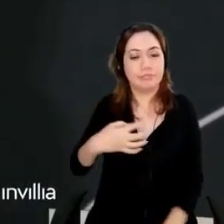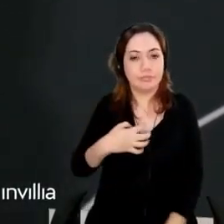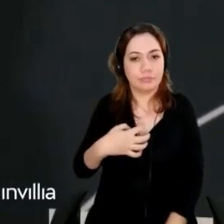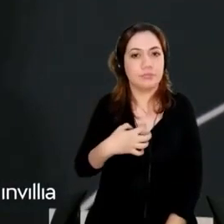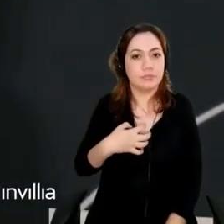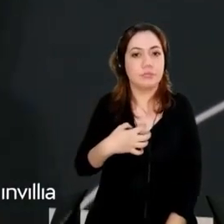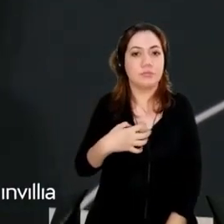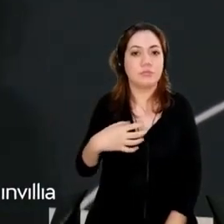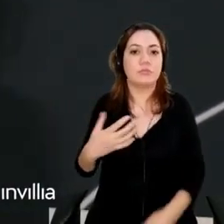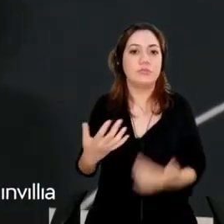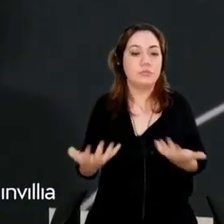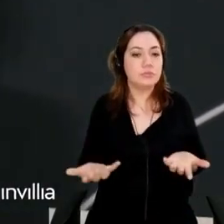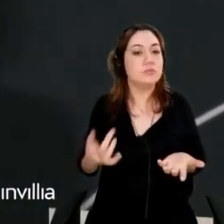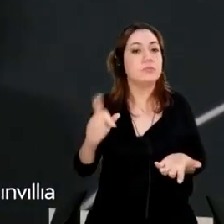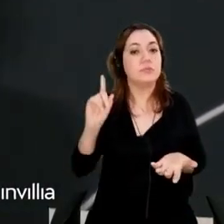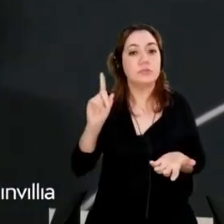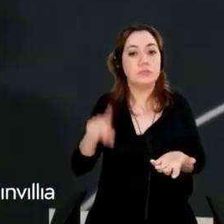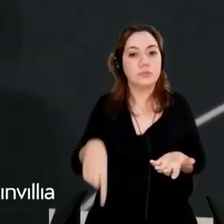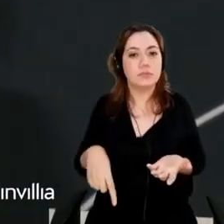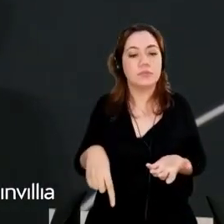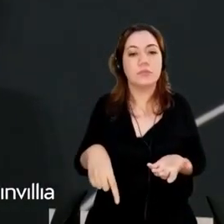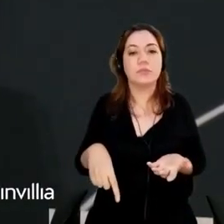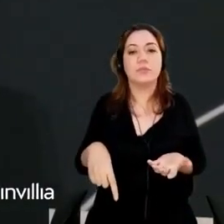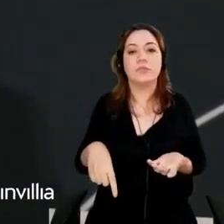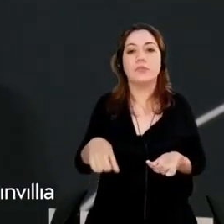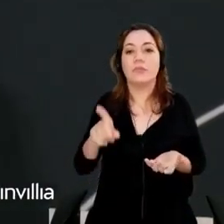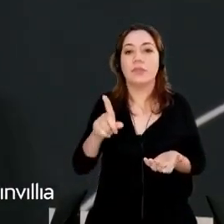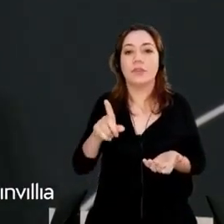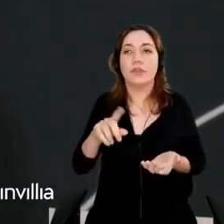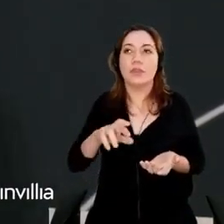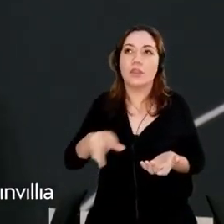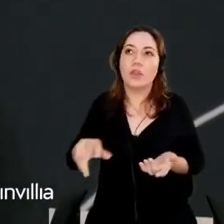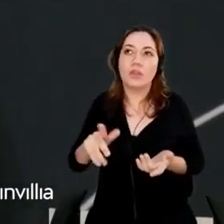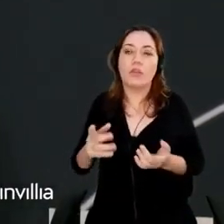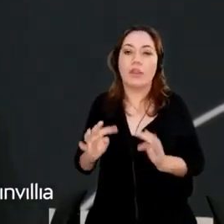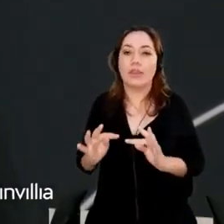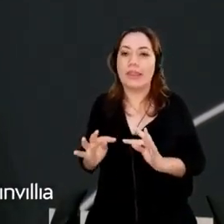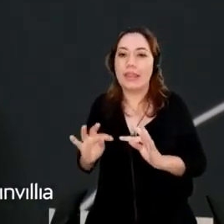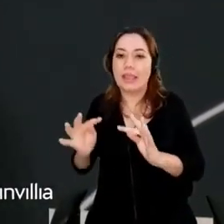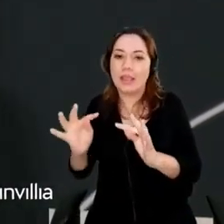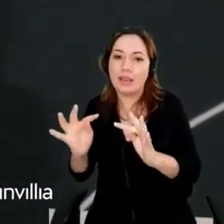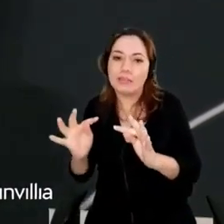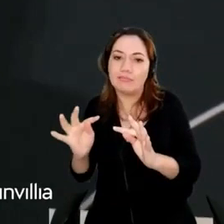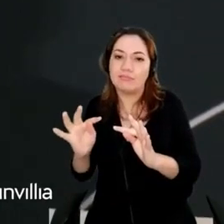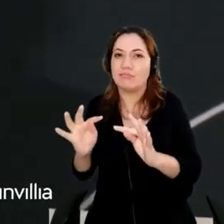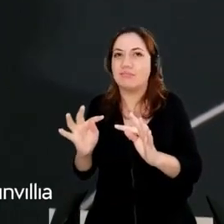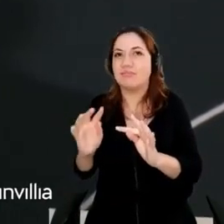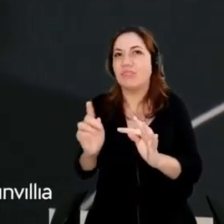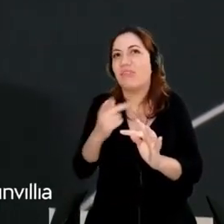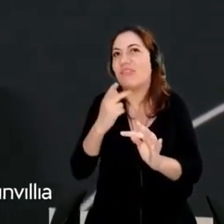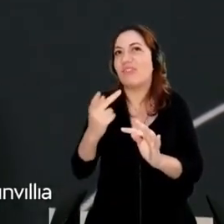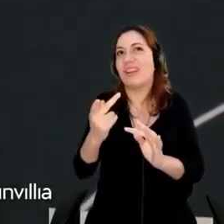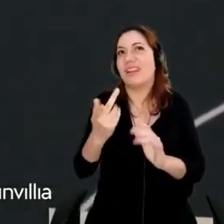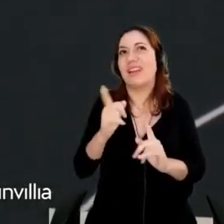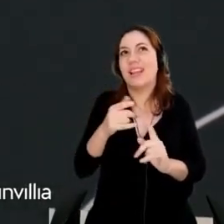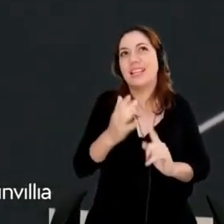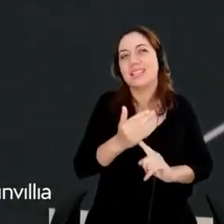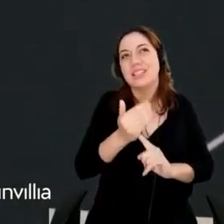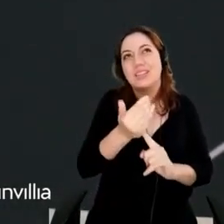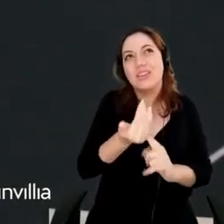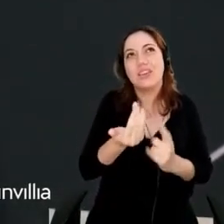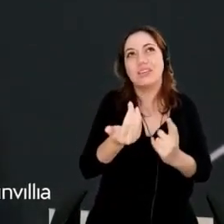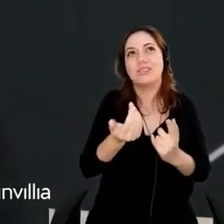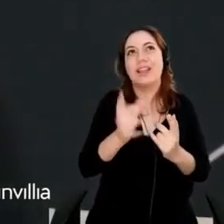It's not a technical revolution. I'm not trying to say that technology revolution is simple. They aren't. But it's